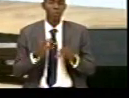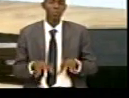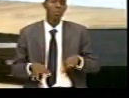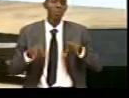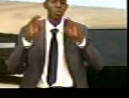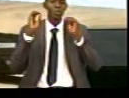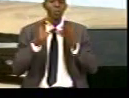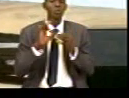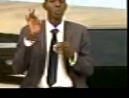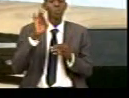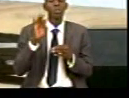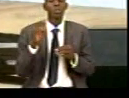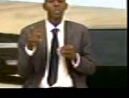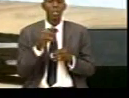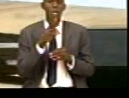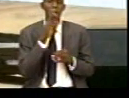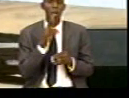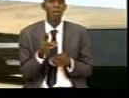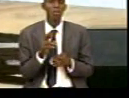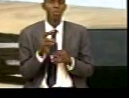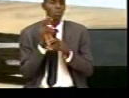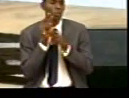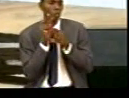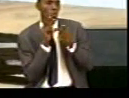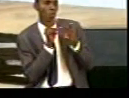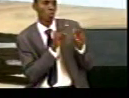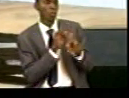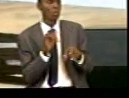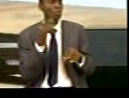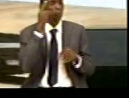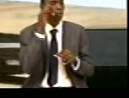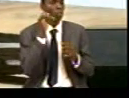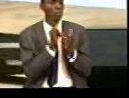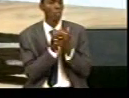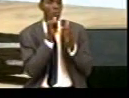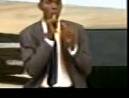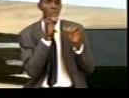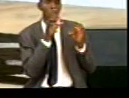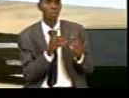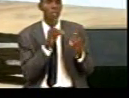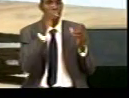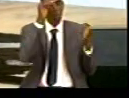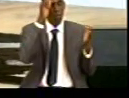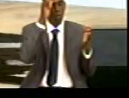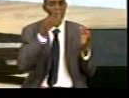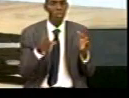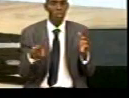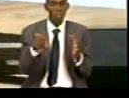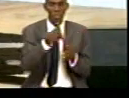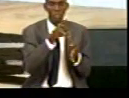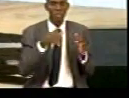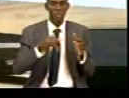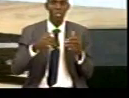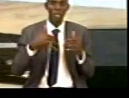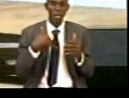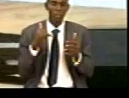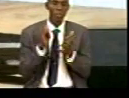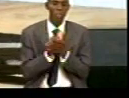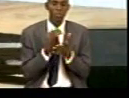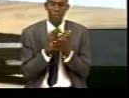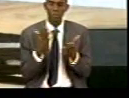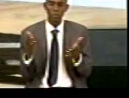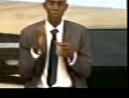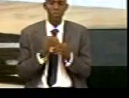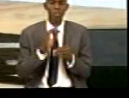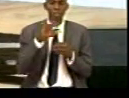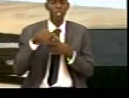that are looking. They're looking for that blessed hope. They still have that subject in their heart,